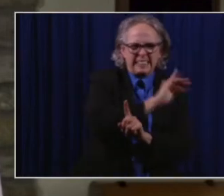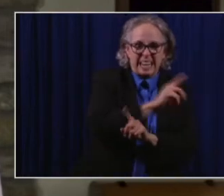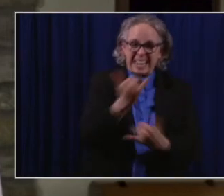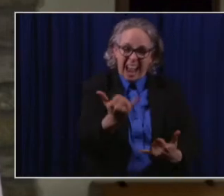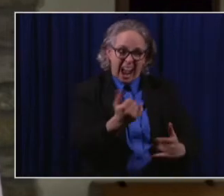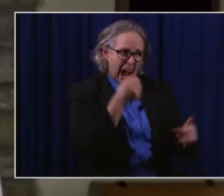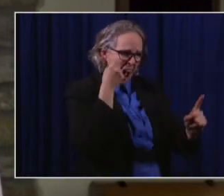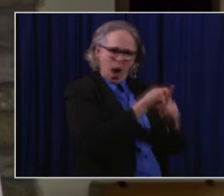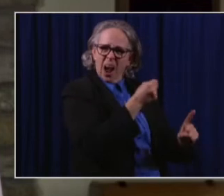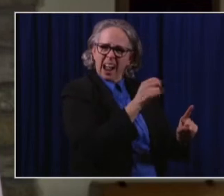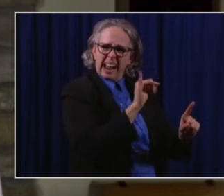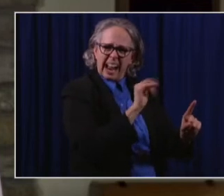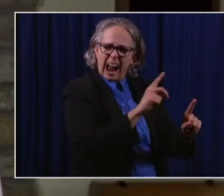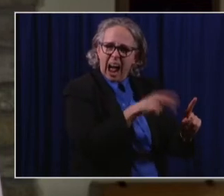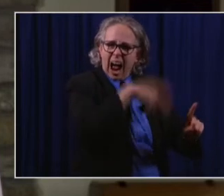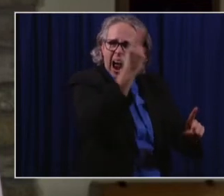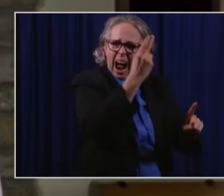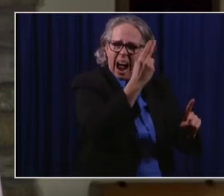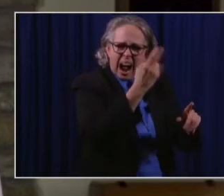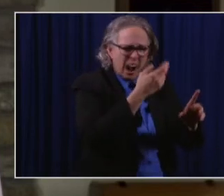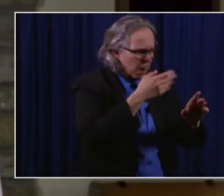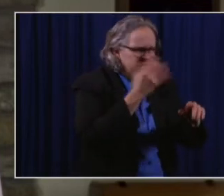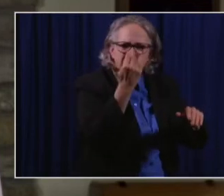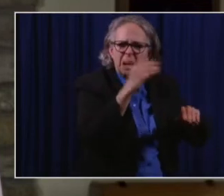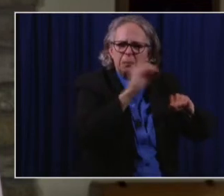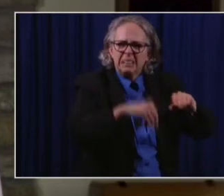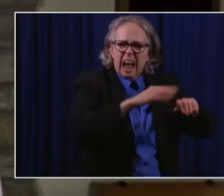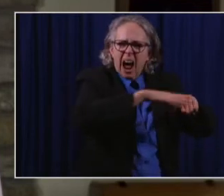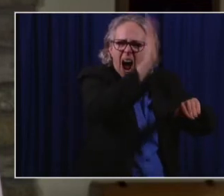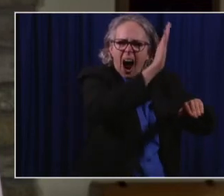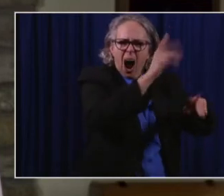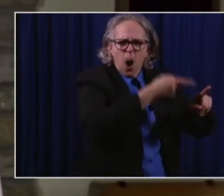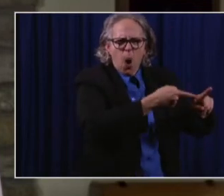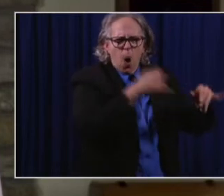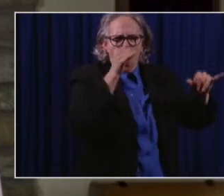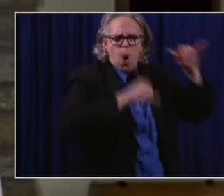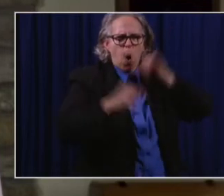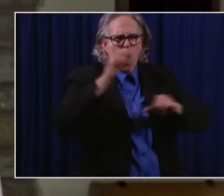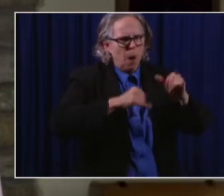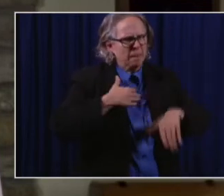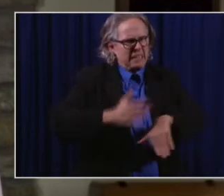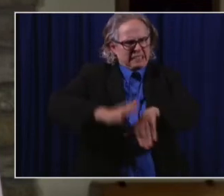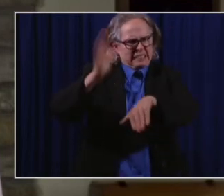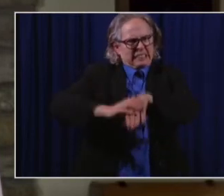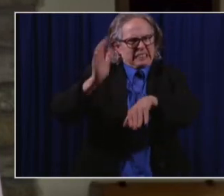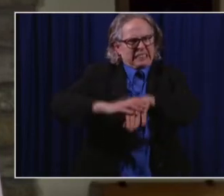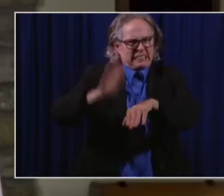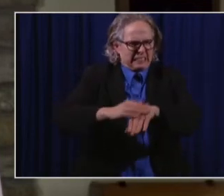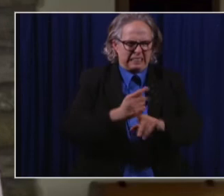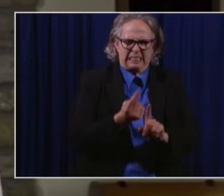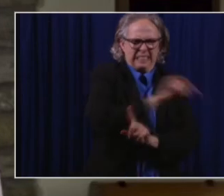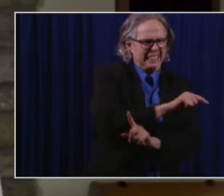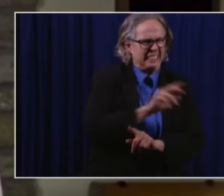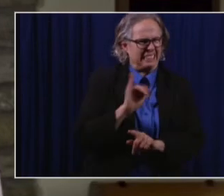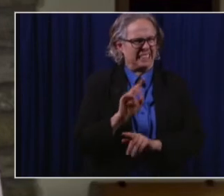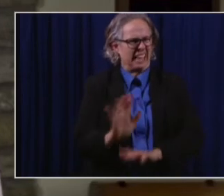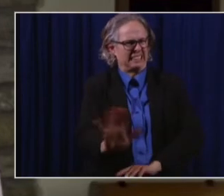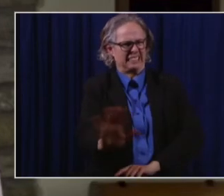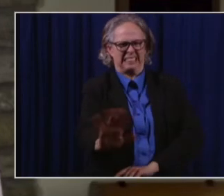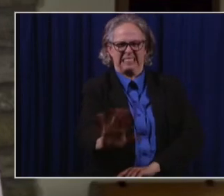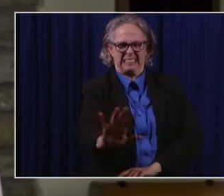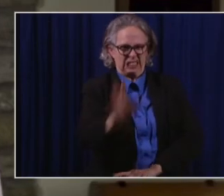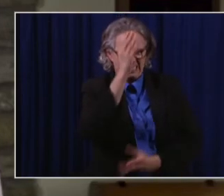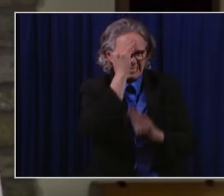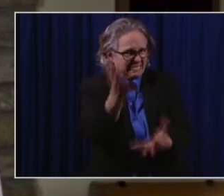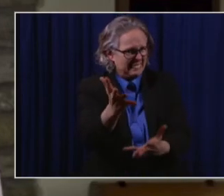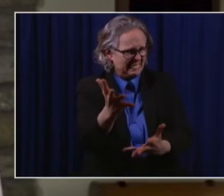incidence, it mostly serves really as a warning again. And, you know, if you look at